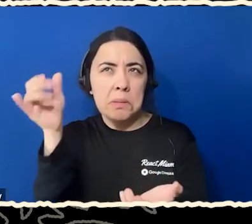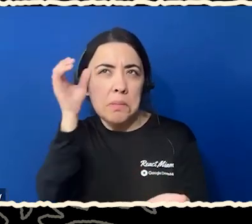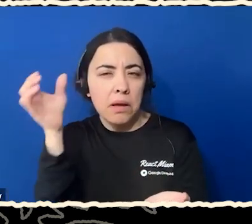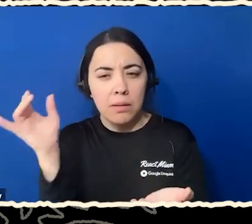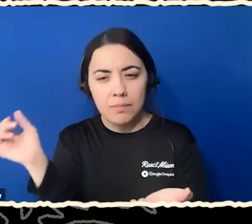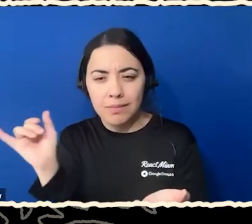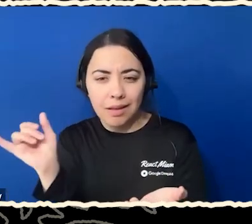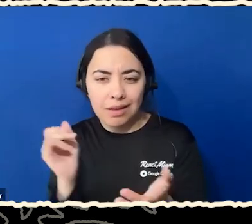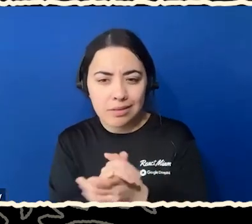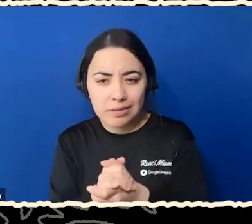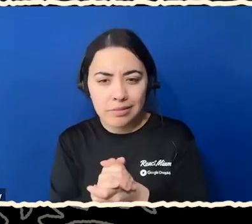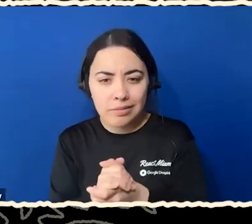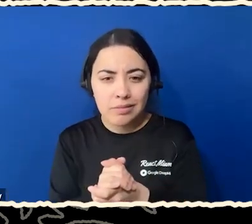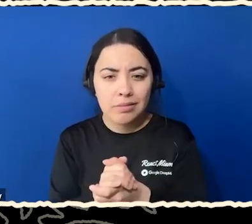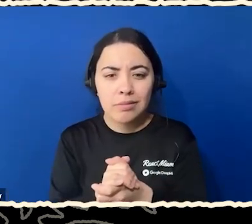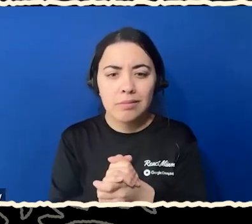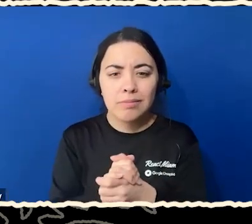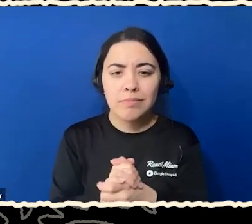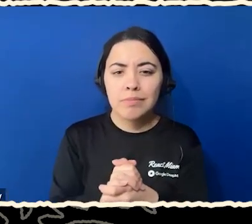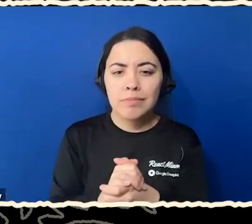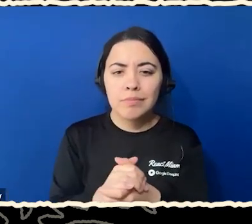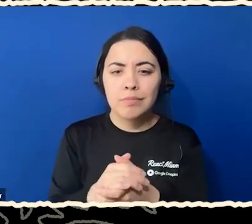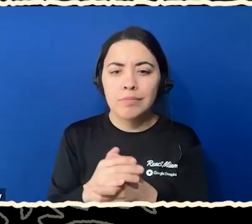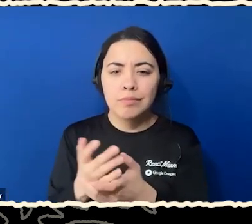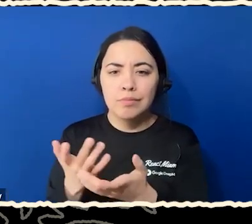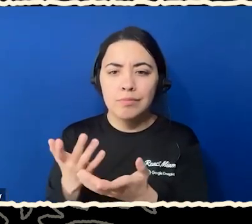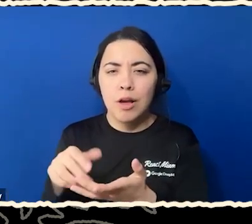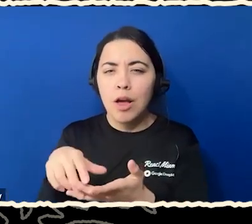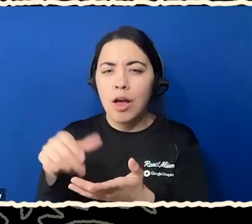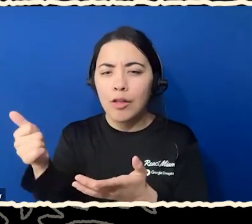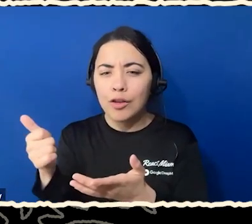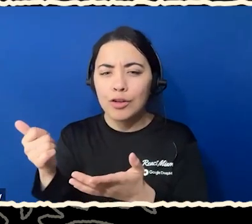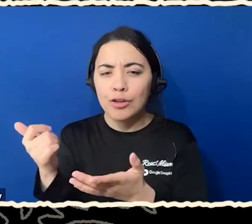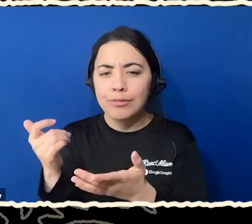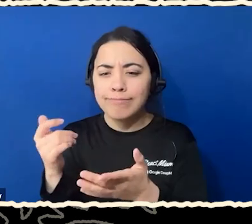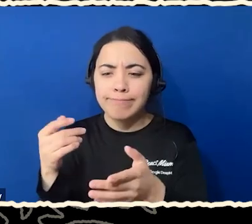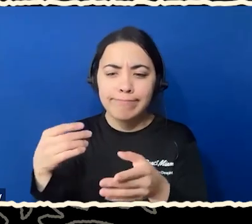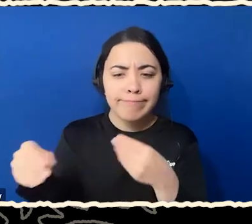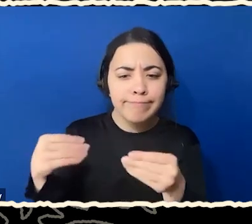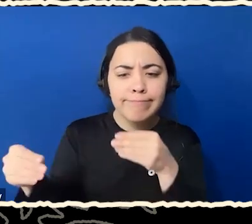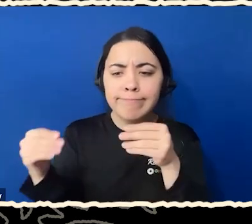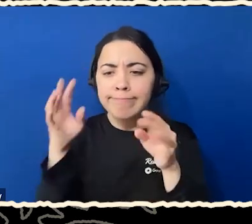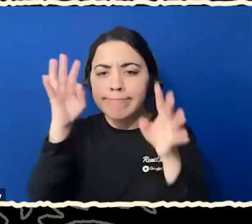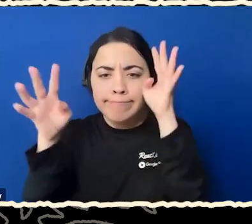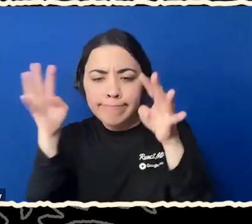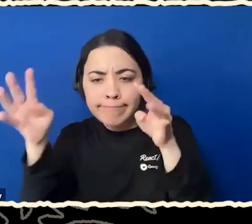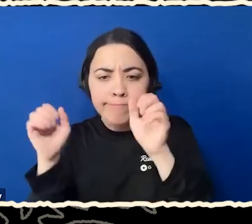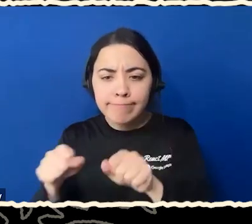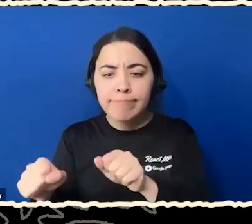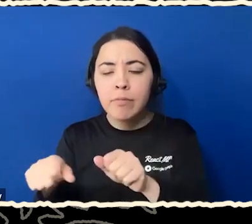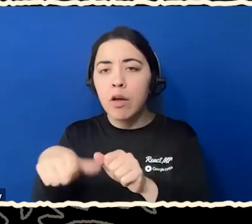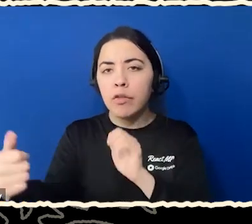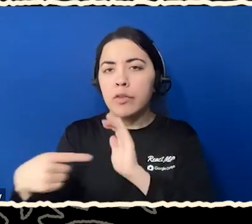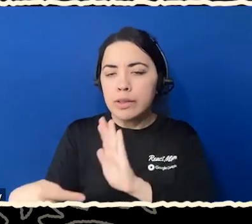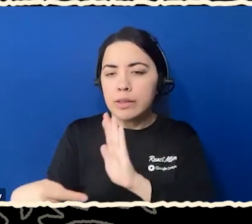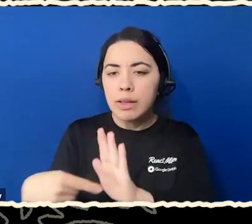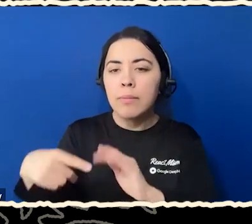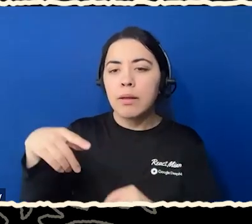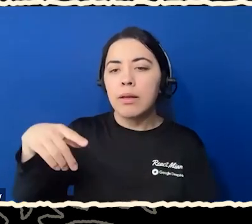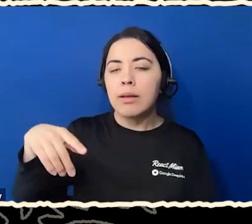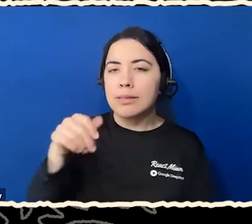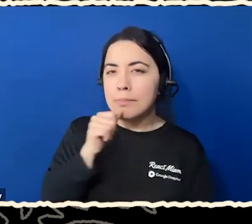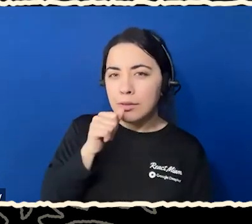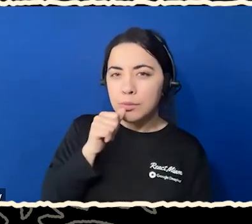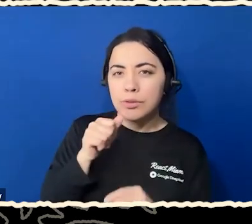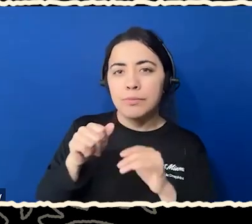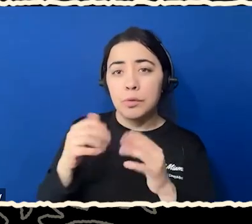a regex, but with better readability. A classic example is a password field. The state is waiting for